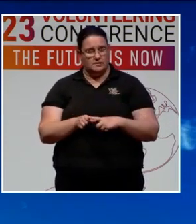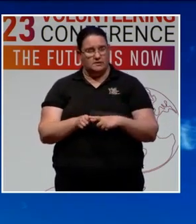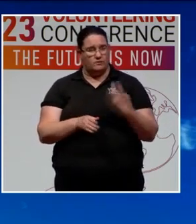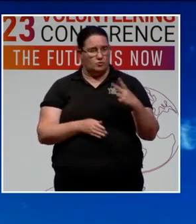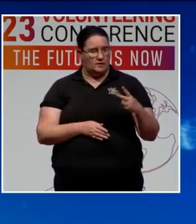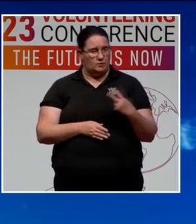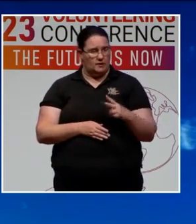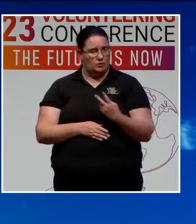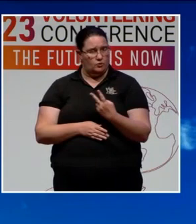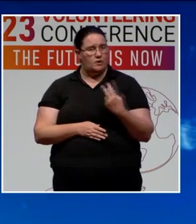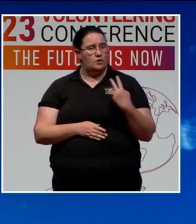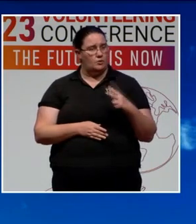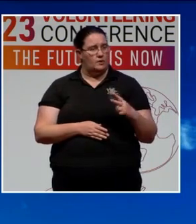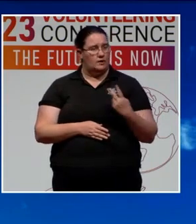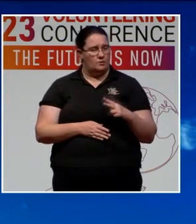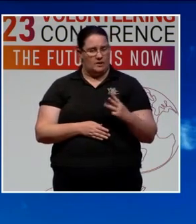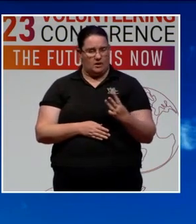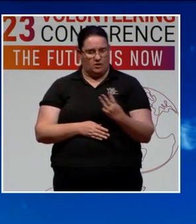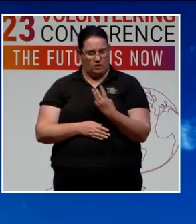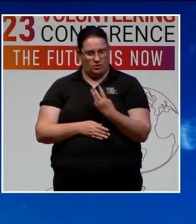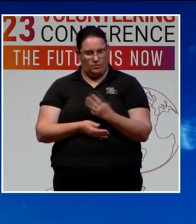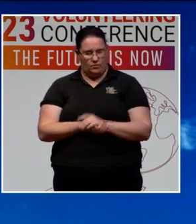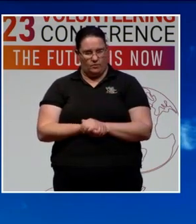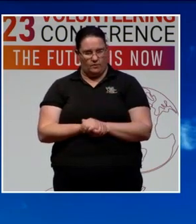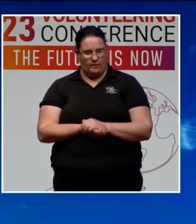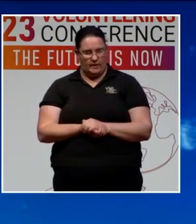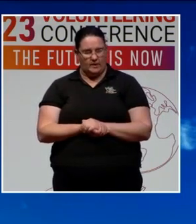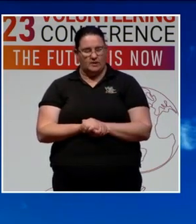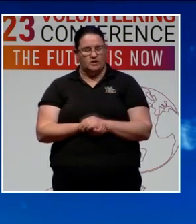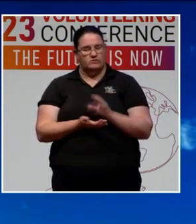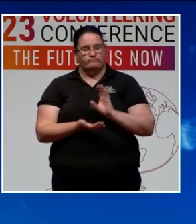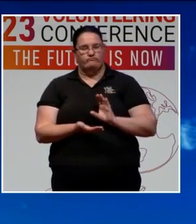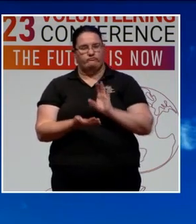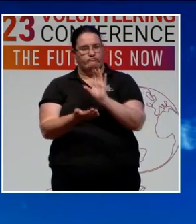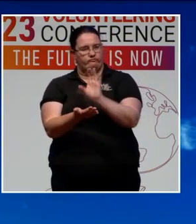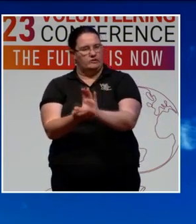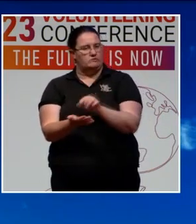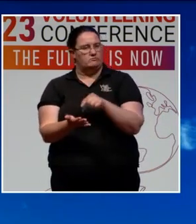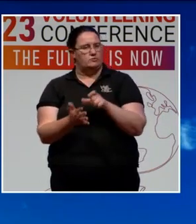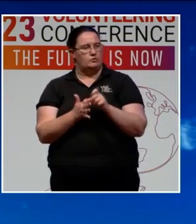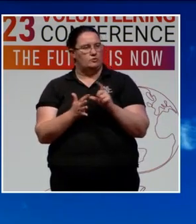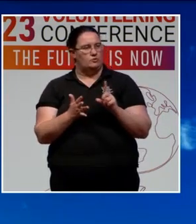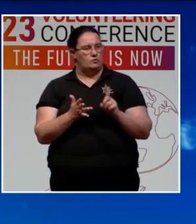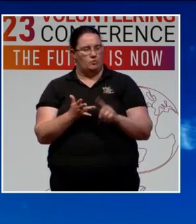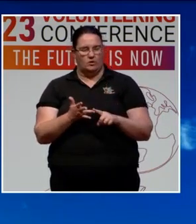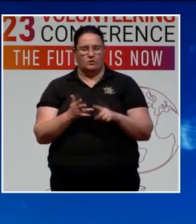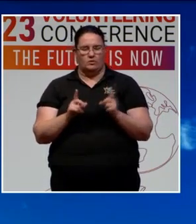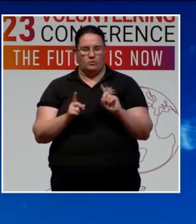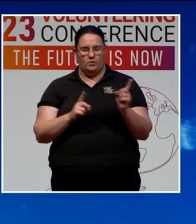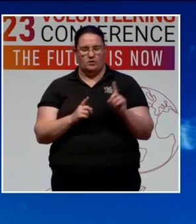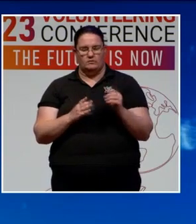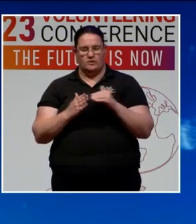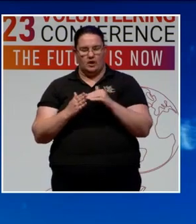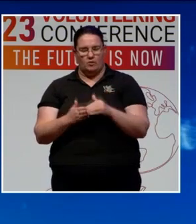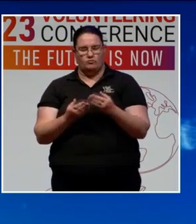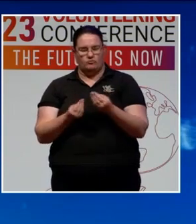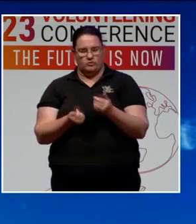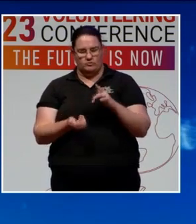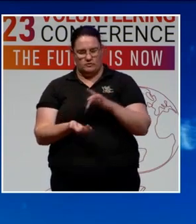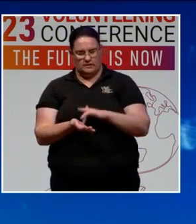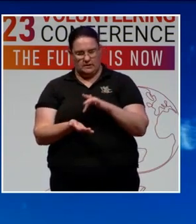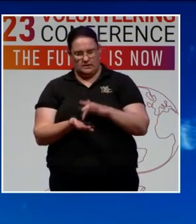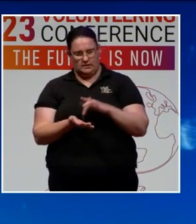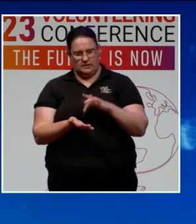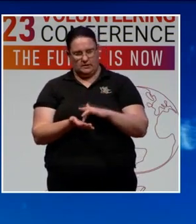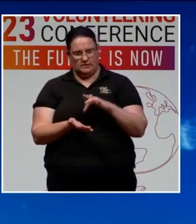targeted funding for volunteering resource centres to address concerns that have been raised by the sector about their